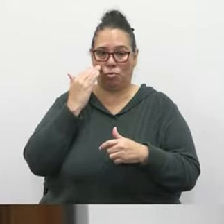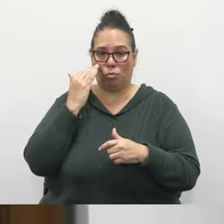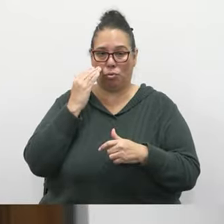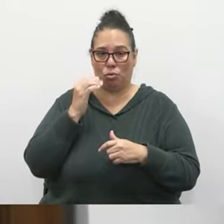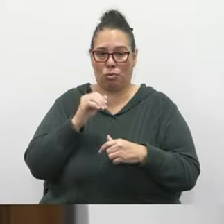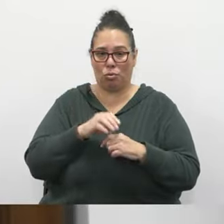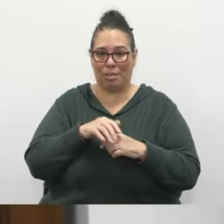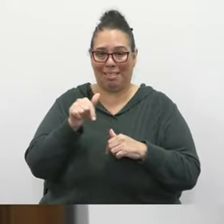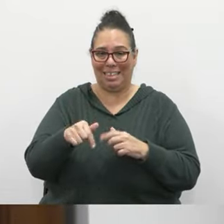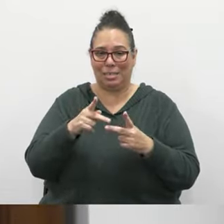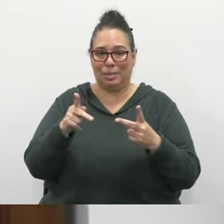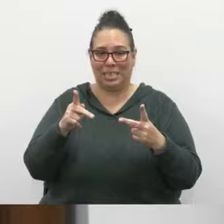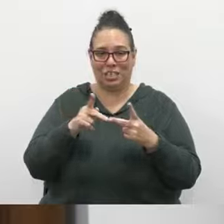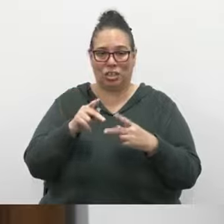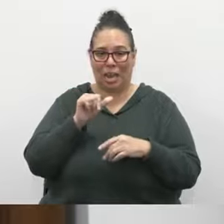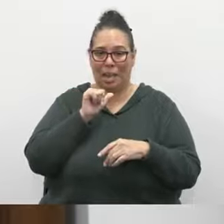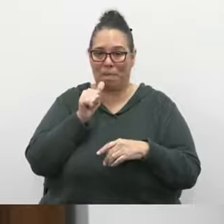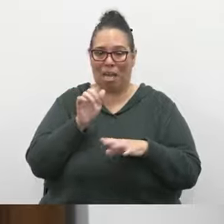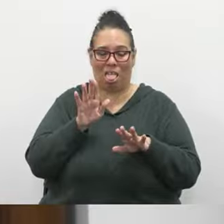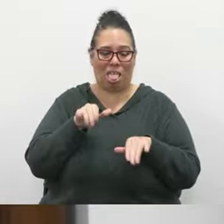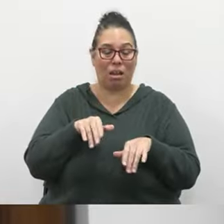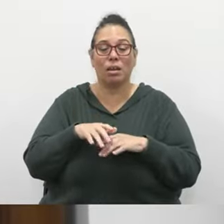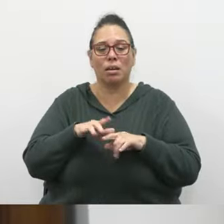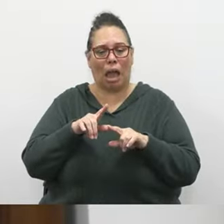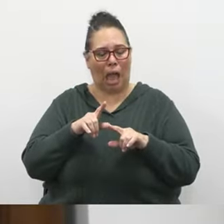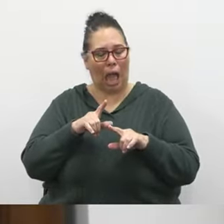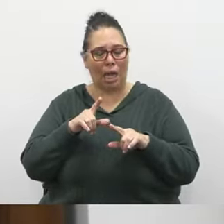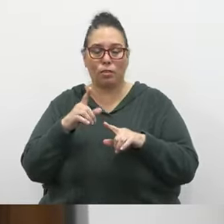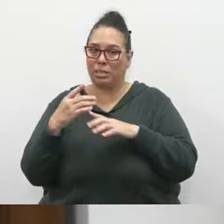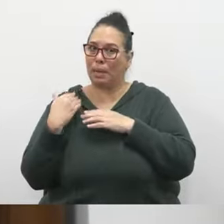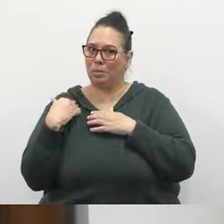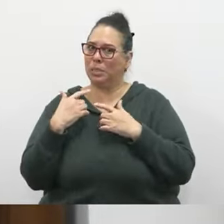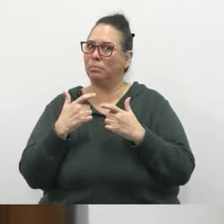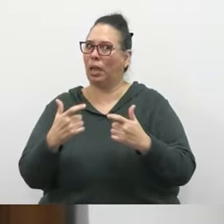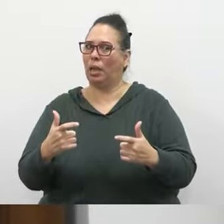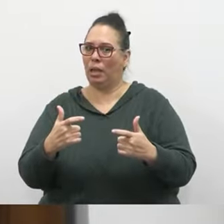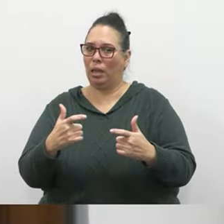this position lightly. I don't take the responsibility lightly.